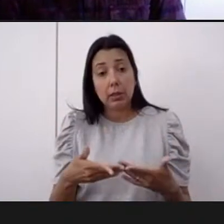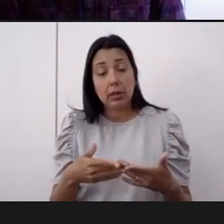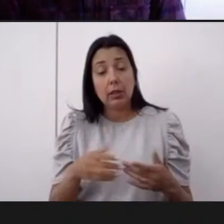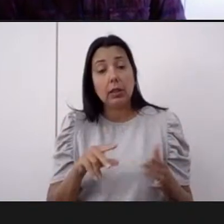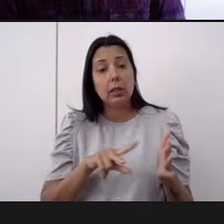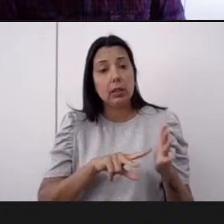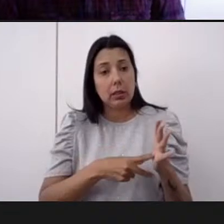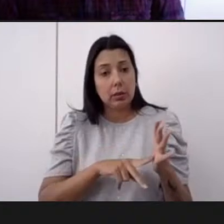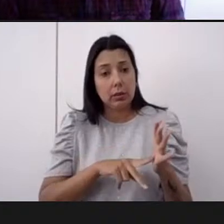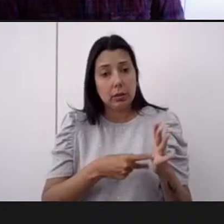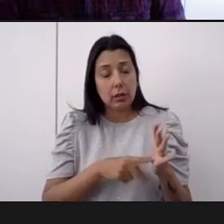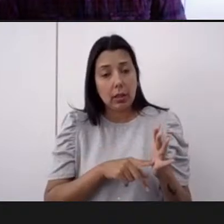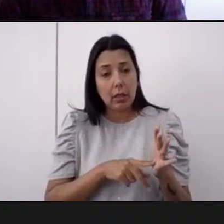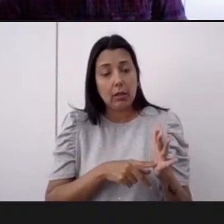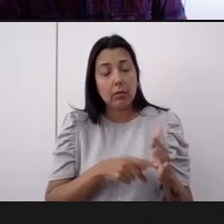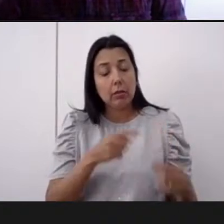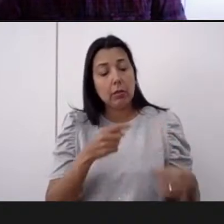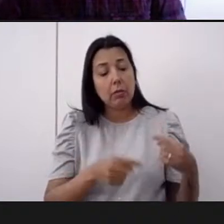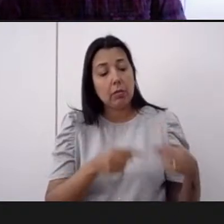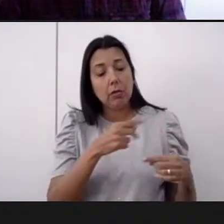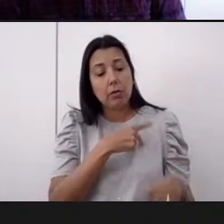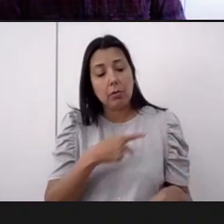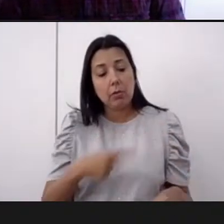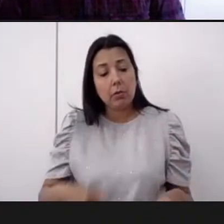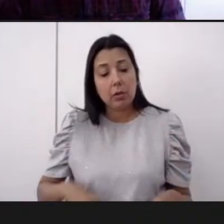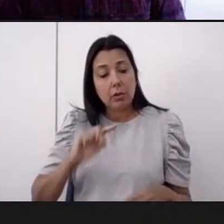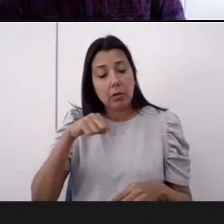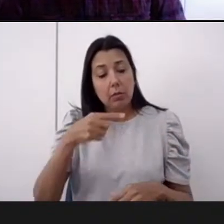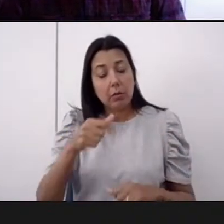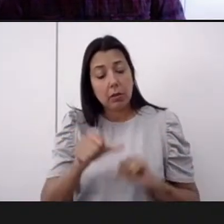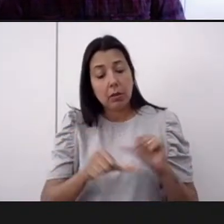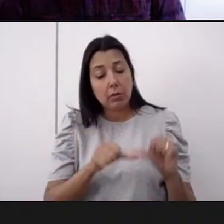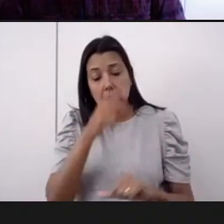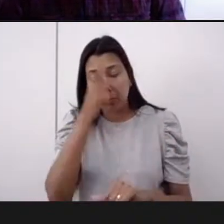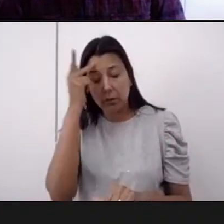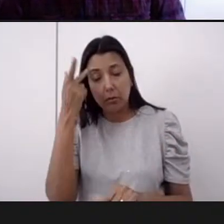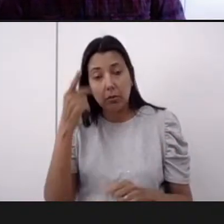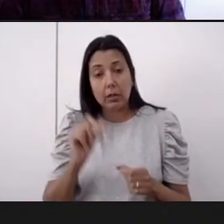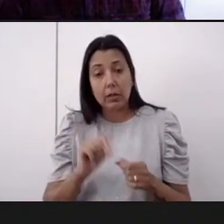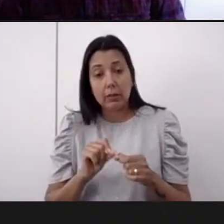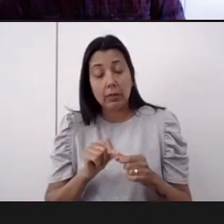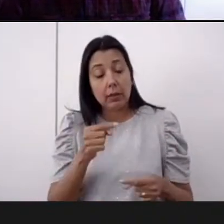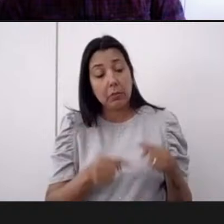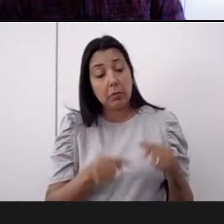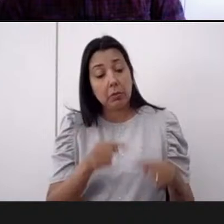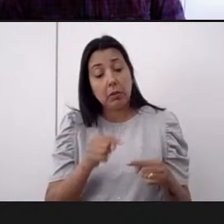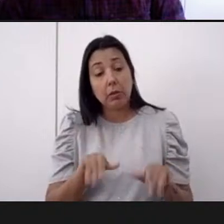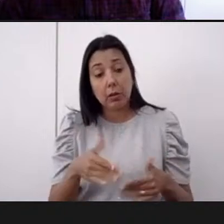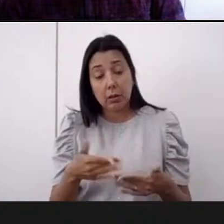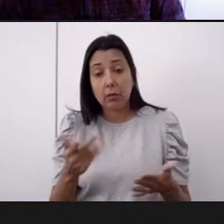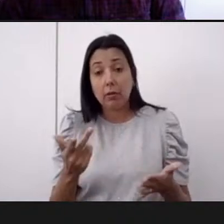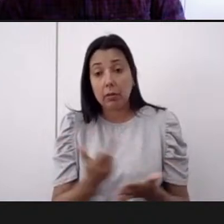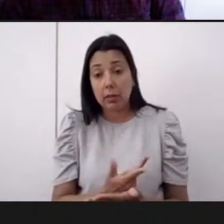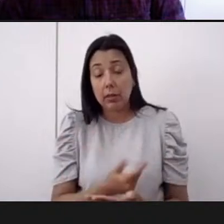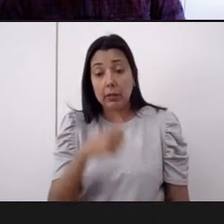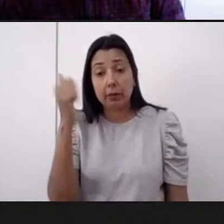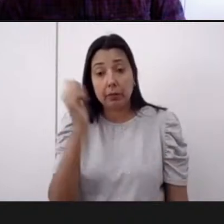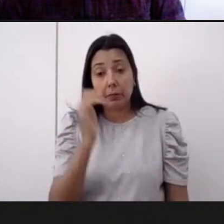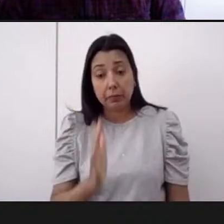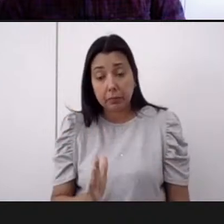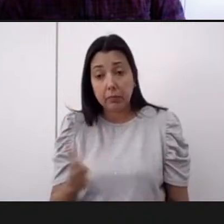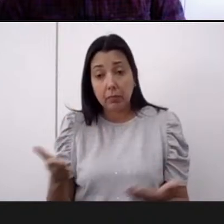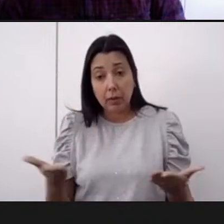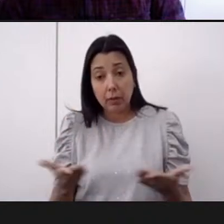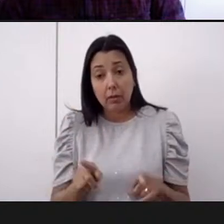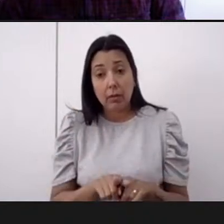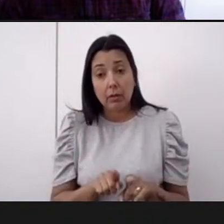and then they become policymakers. So it's apparently what happened in Brazil in this case, and it's obviously it can be